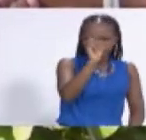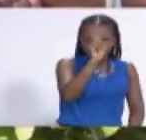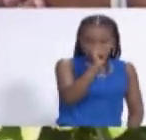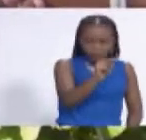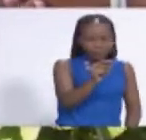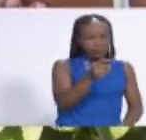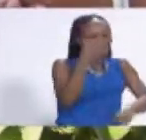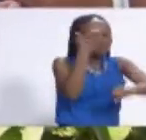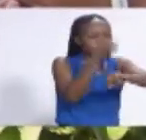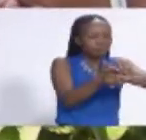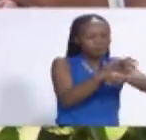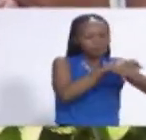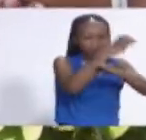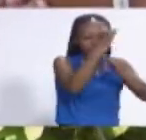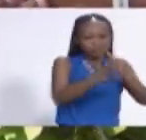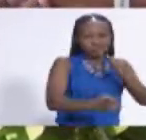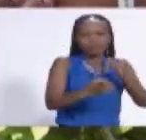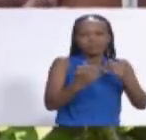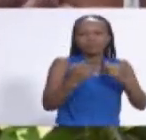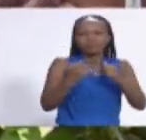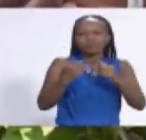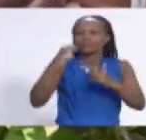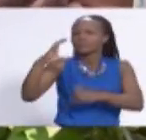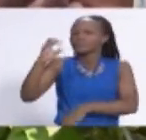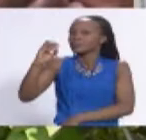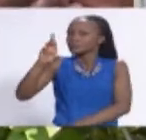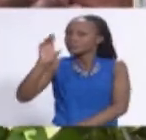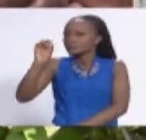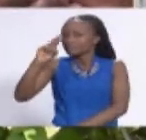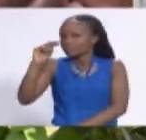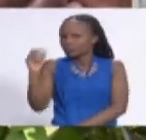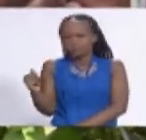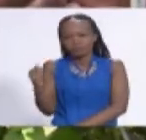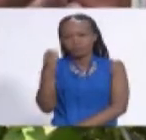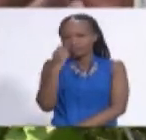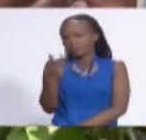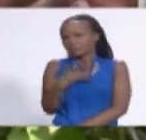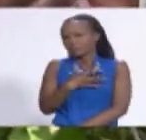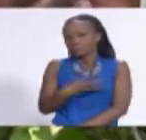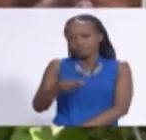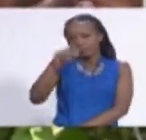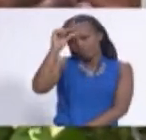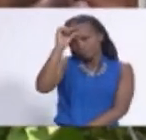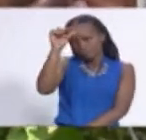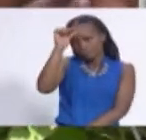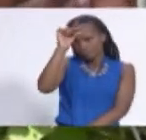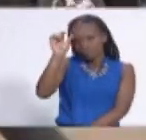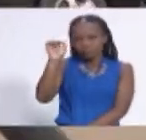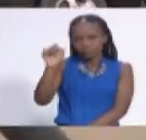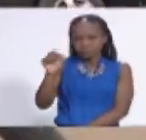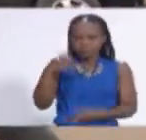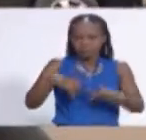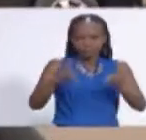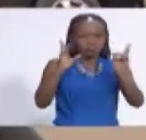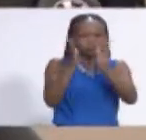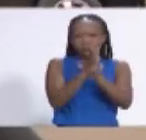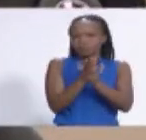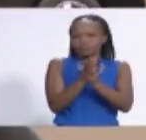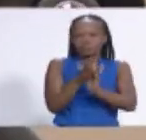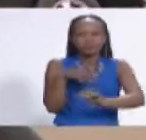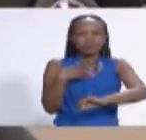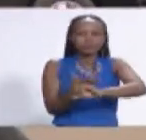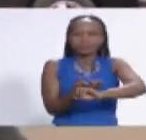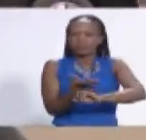are suffering because of that. So corona, misioni ni kama the government itaweza kudeal nayo. Nimestuka